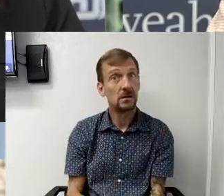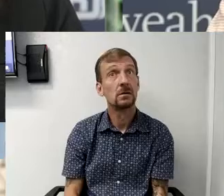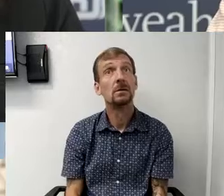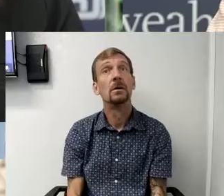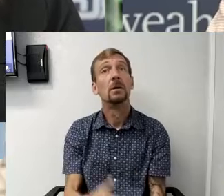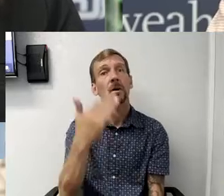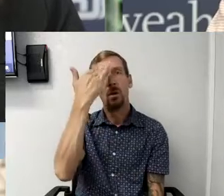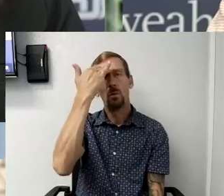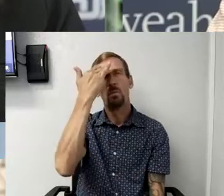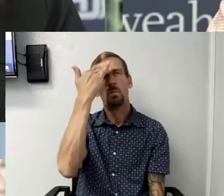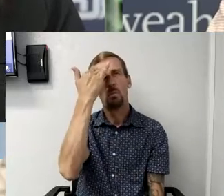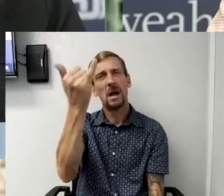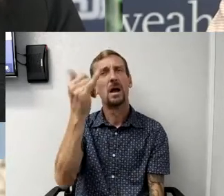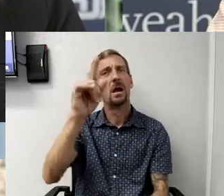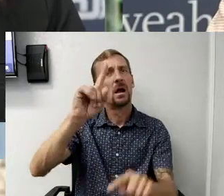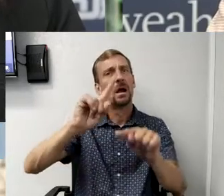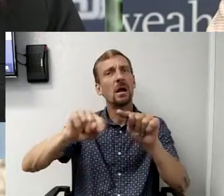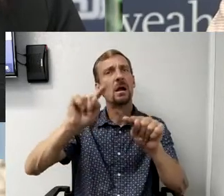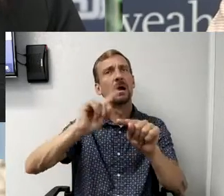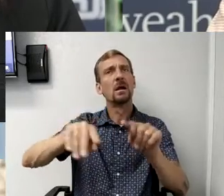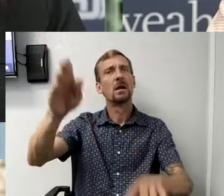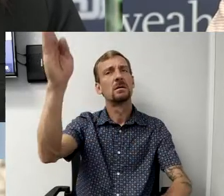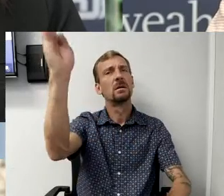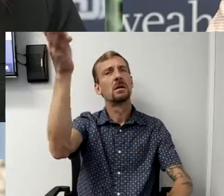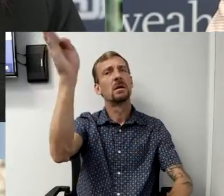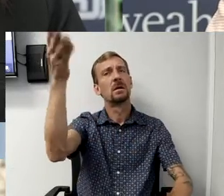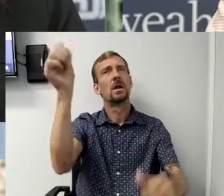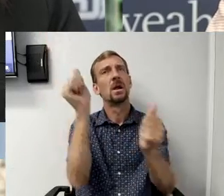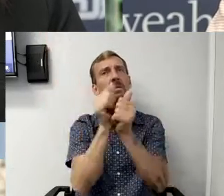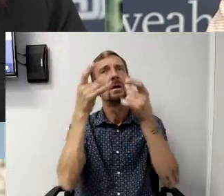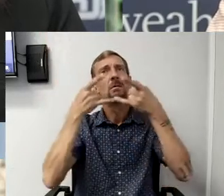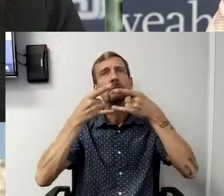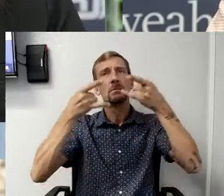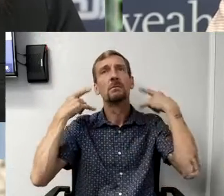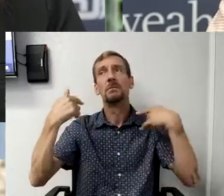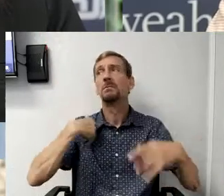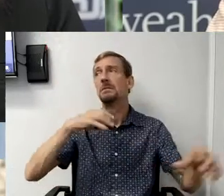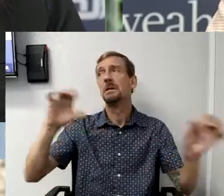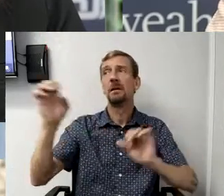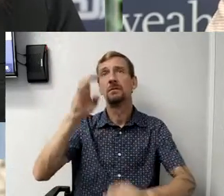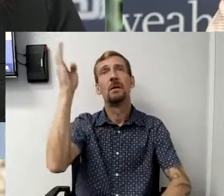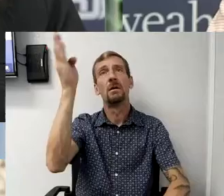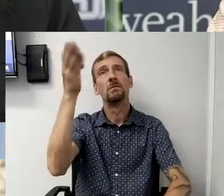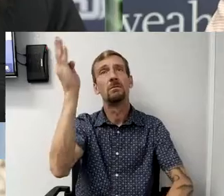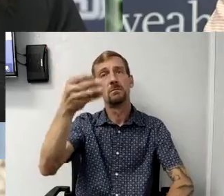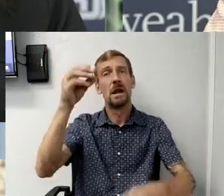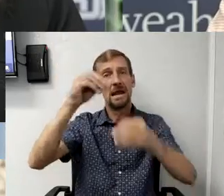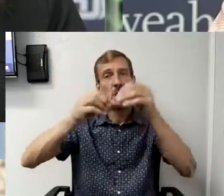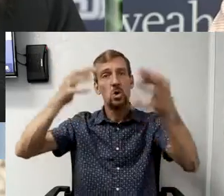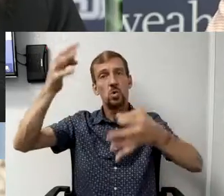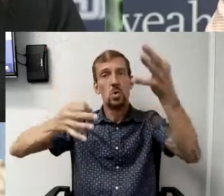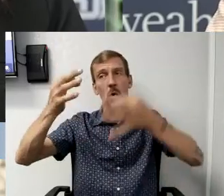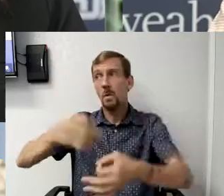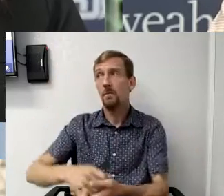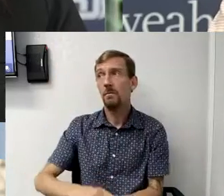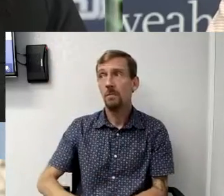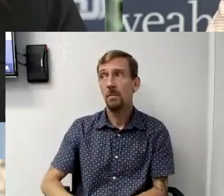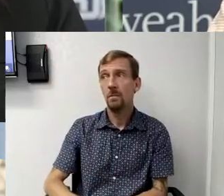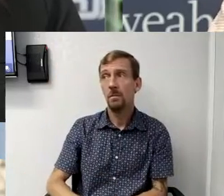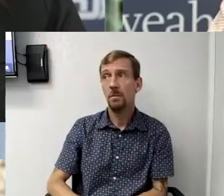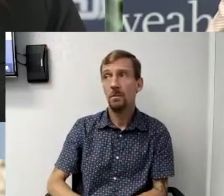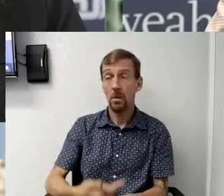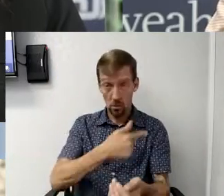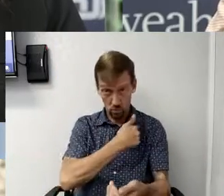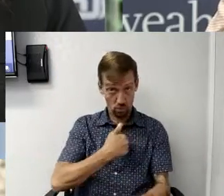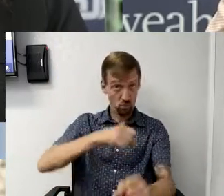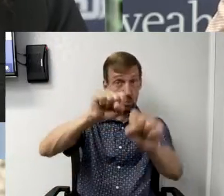Why can't they wear masks and do their presentation? I've worn a mask while doing presentations in court. Oh, we